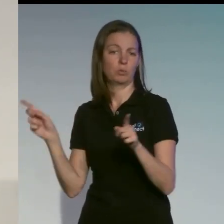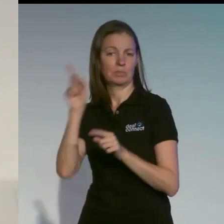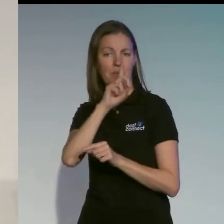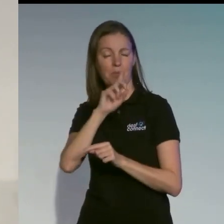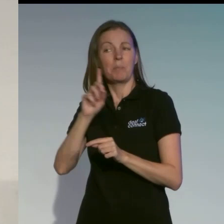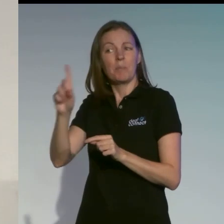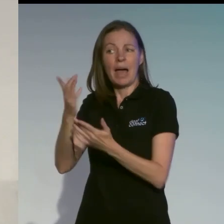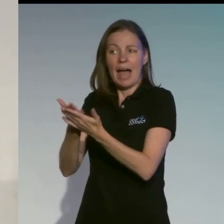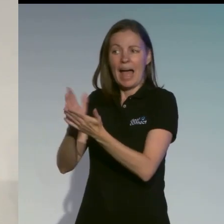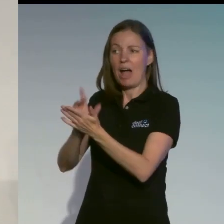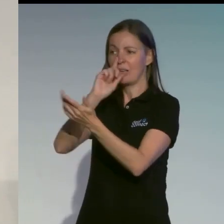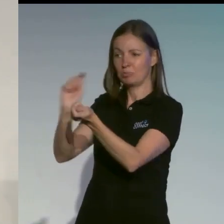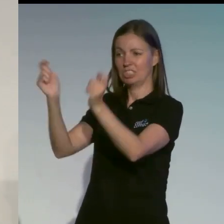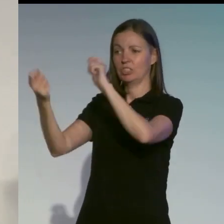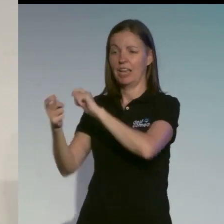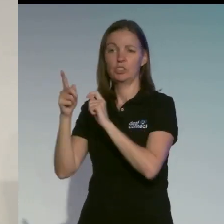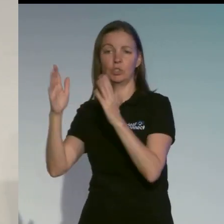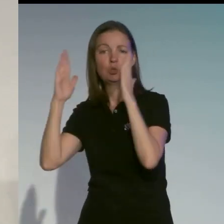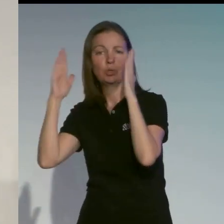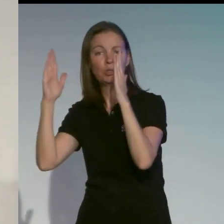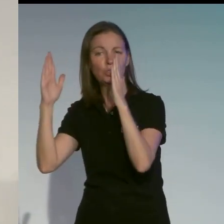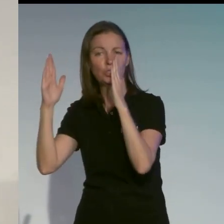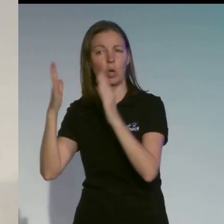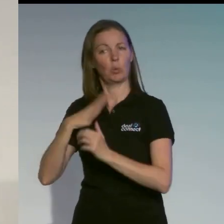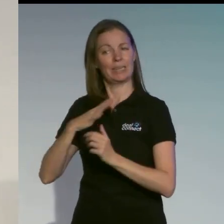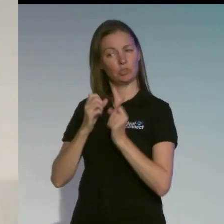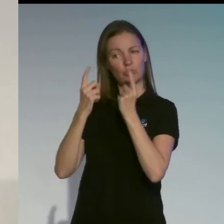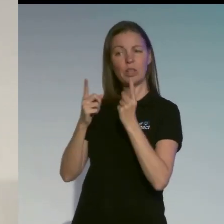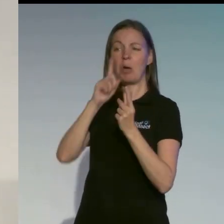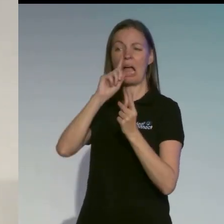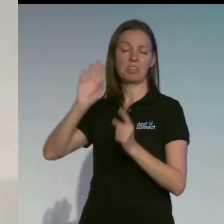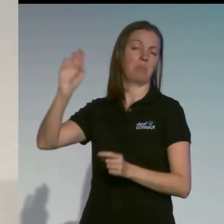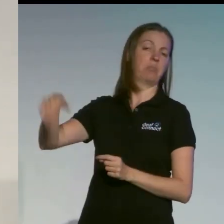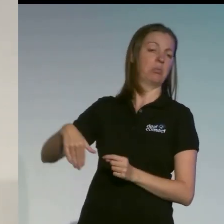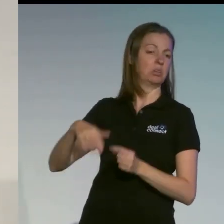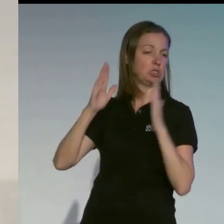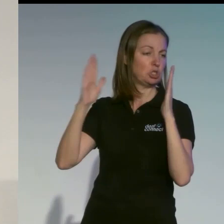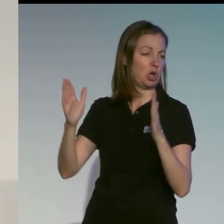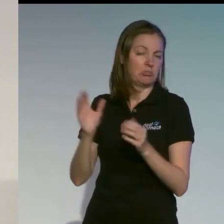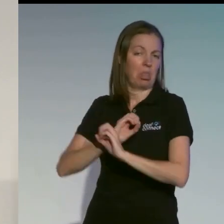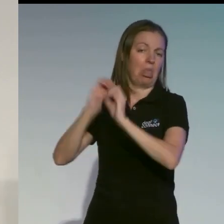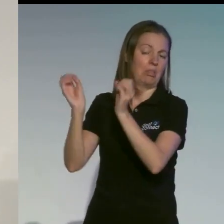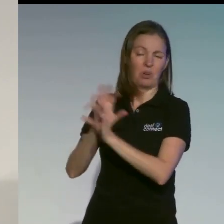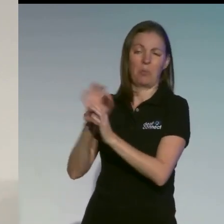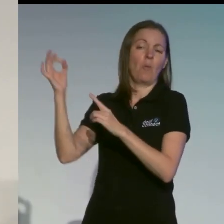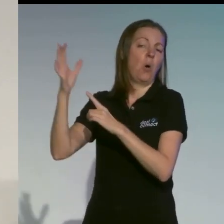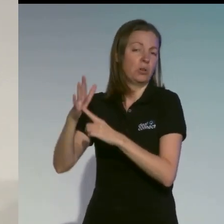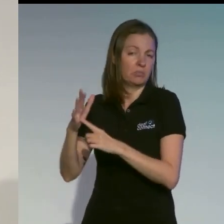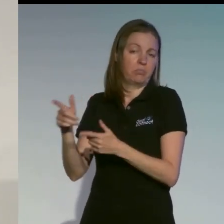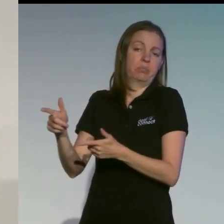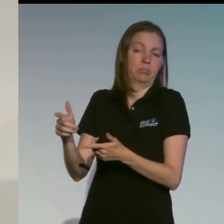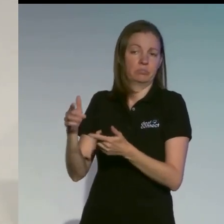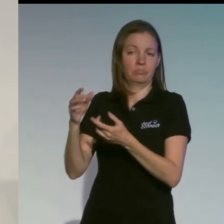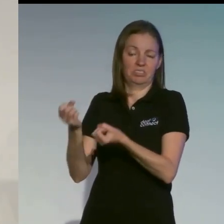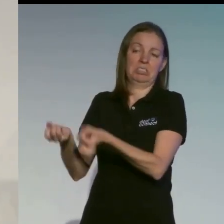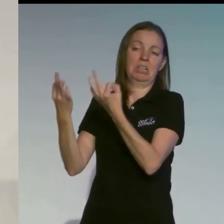the church? So one thing I would say is we need to be cognizant of that. We can't just dismiss the church as unimportant and not interesting and just lacking in human